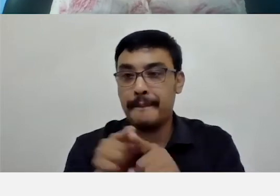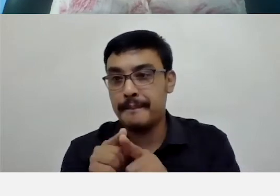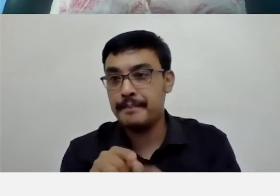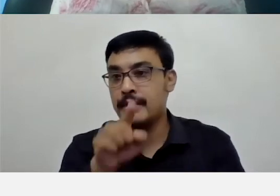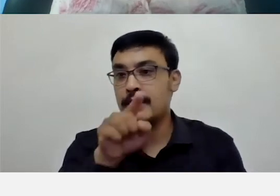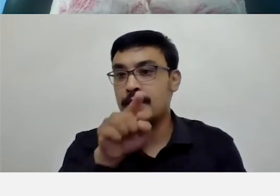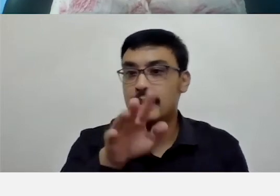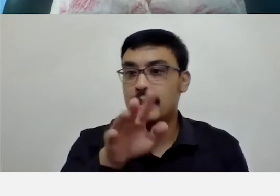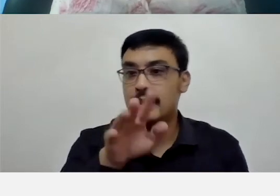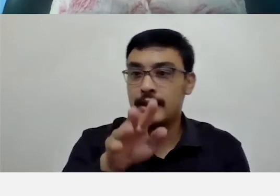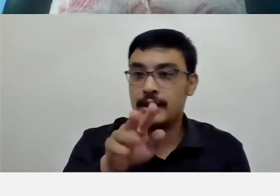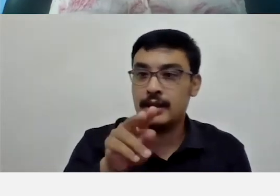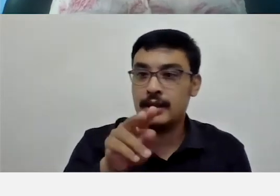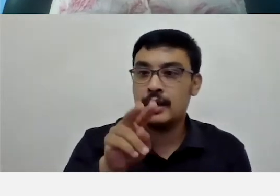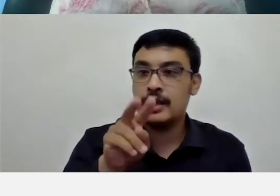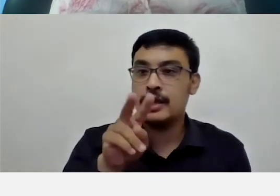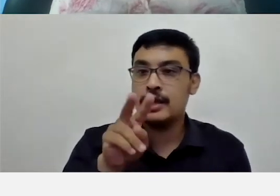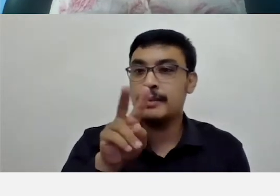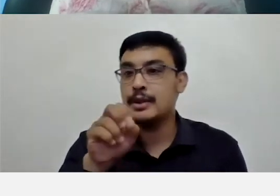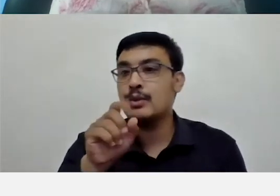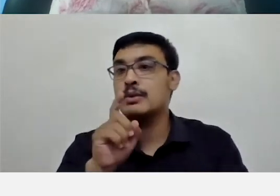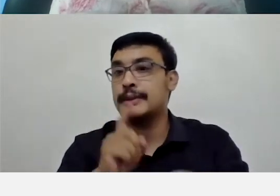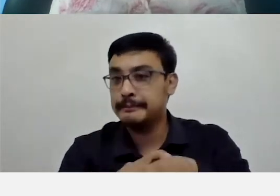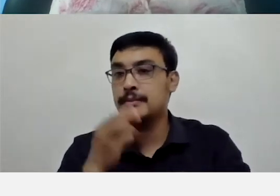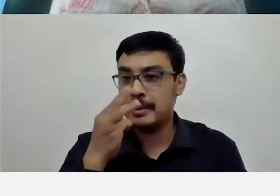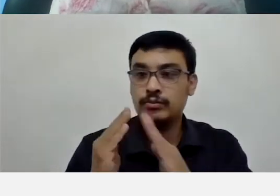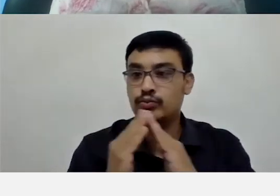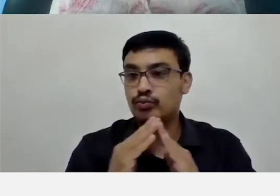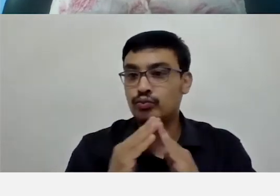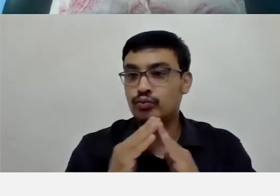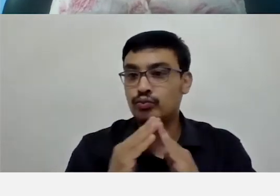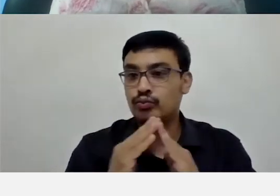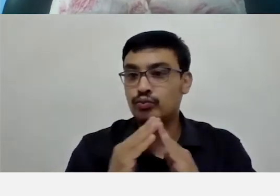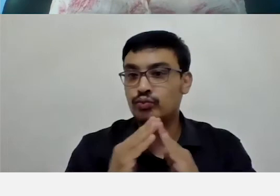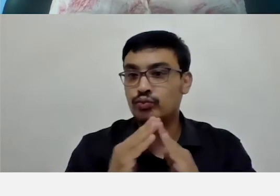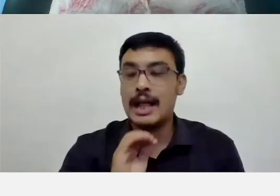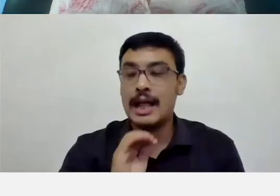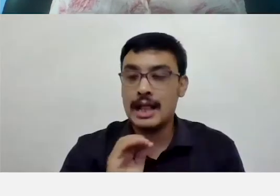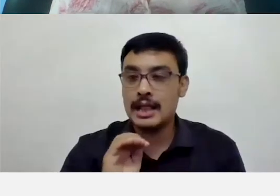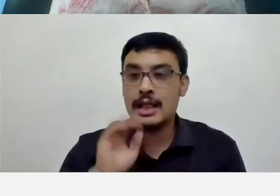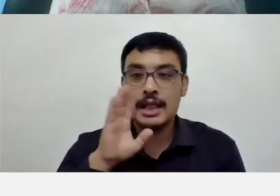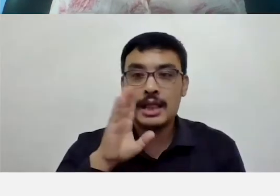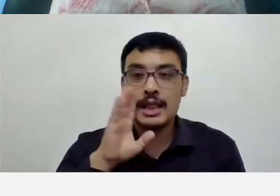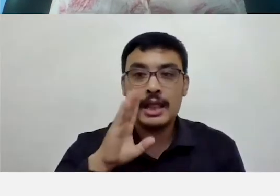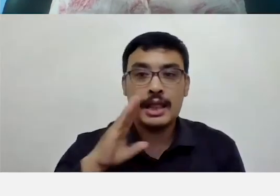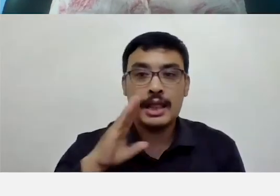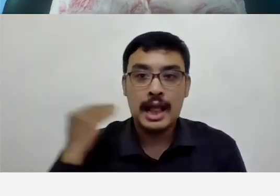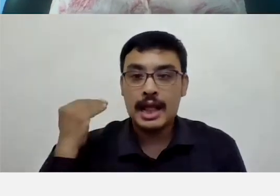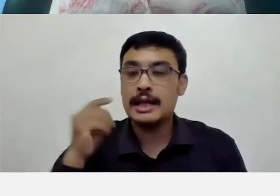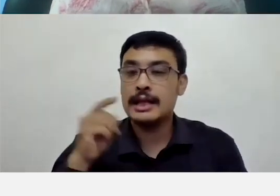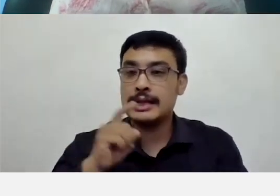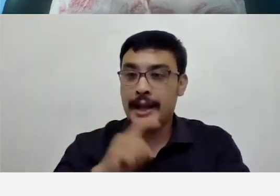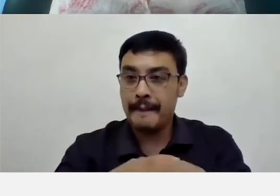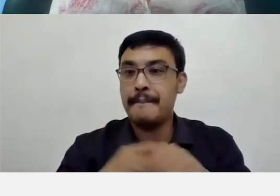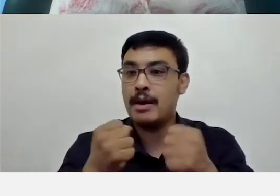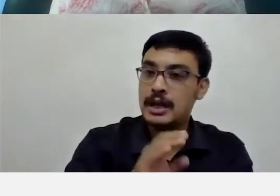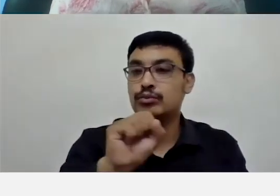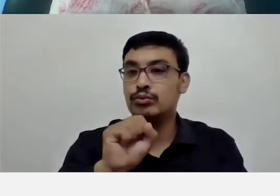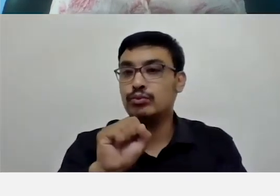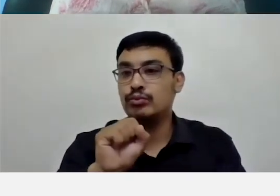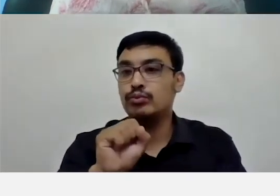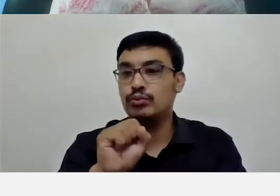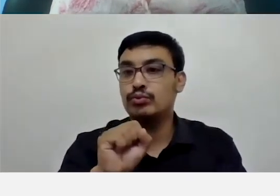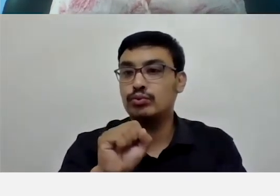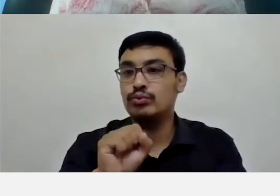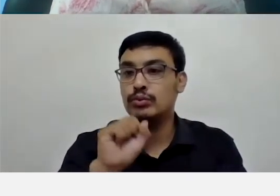of 1934, the Rana ruler, when they were in a power, they emulated